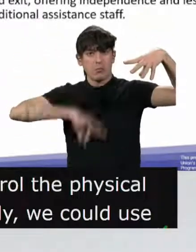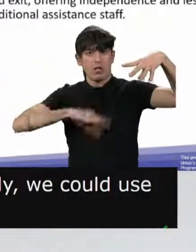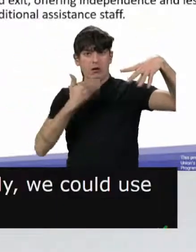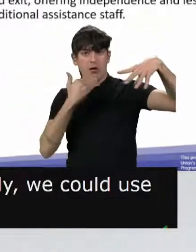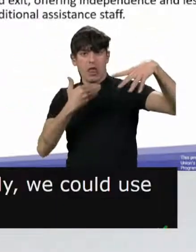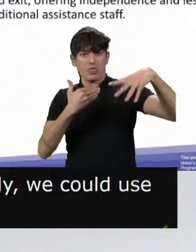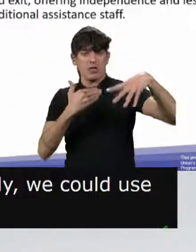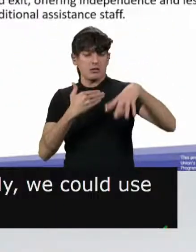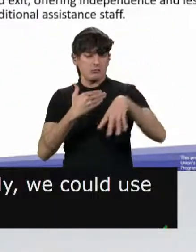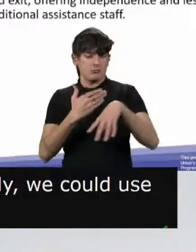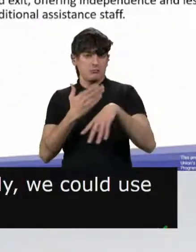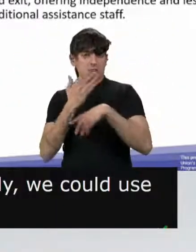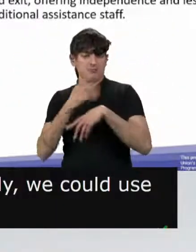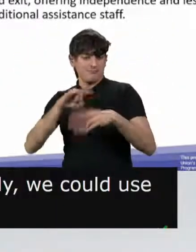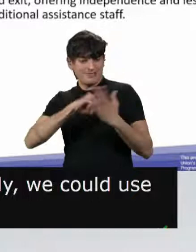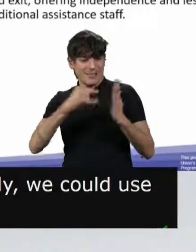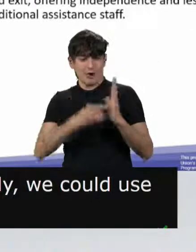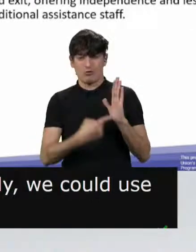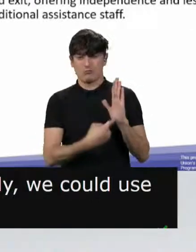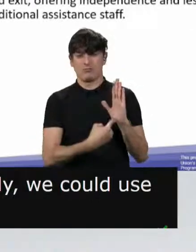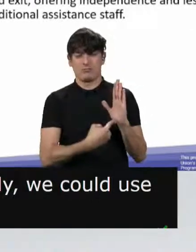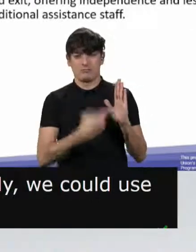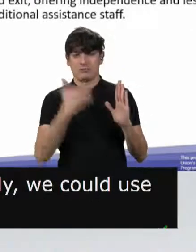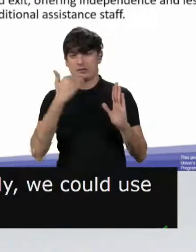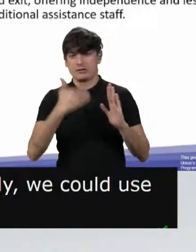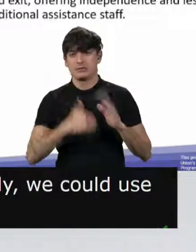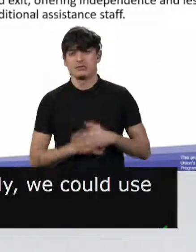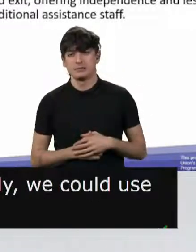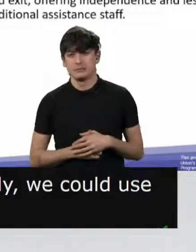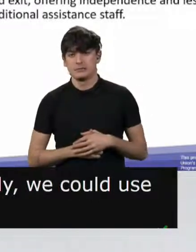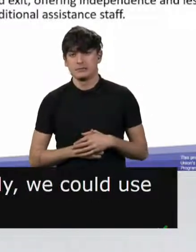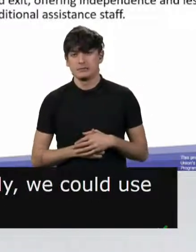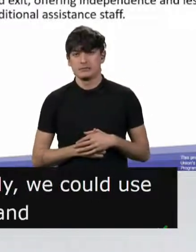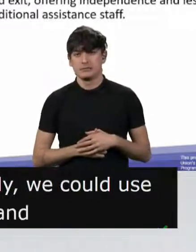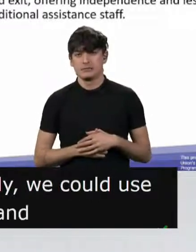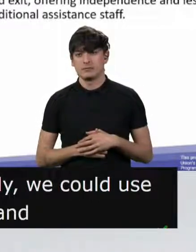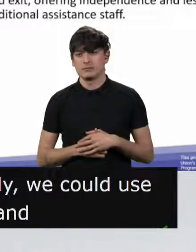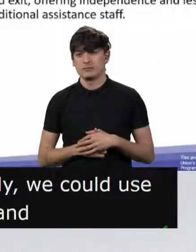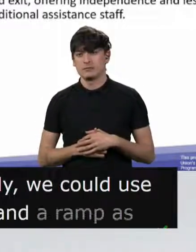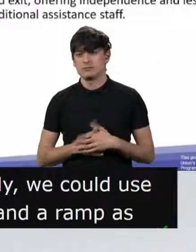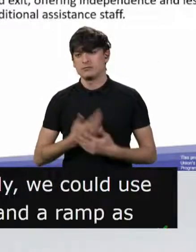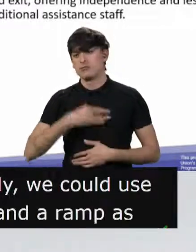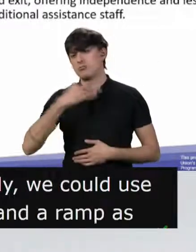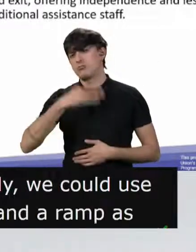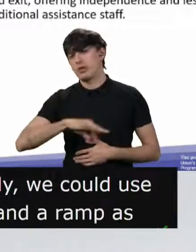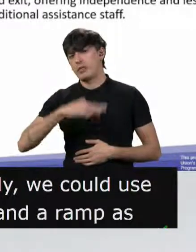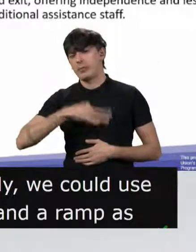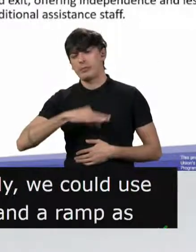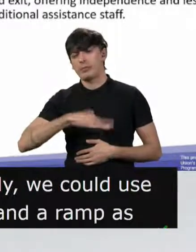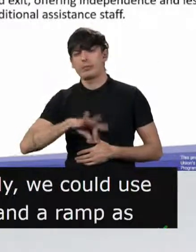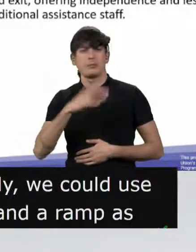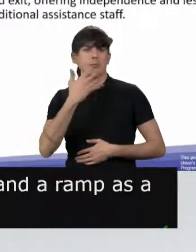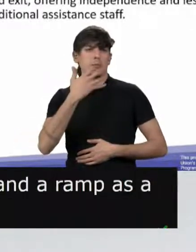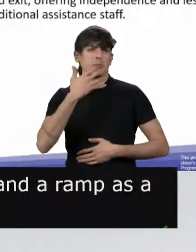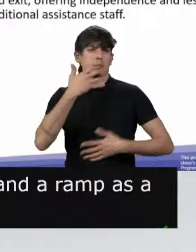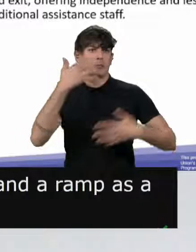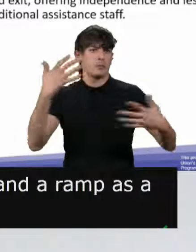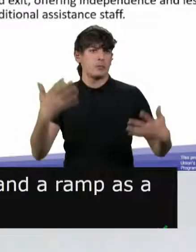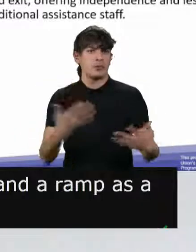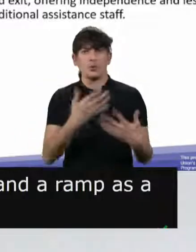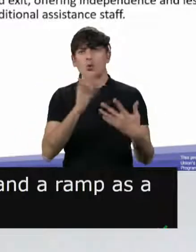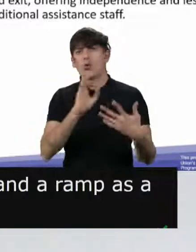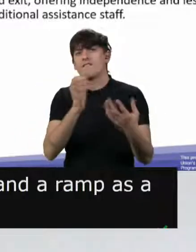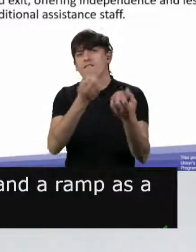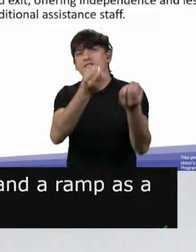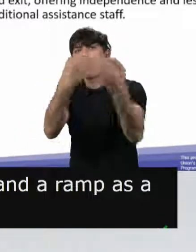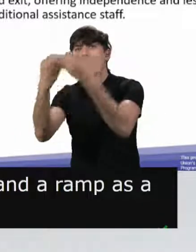to select a command to deploy a ramp as a vehicle arose, or using location information to recognize that a